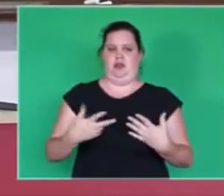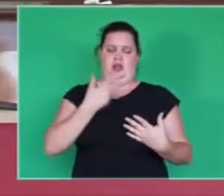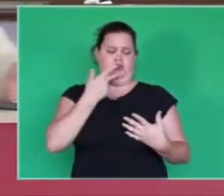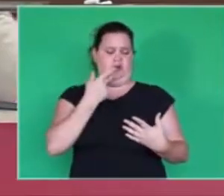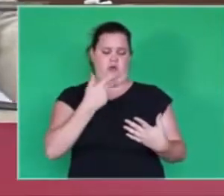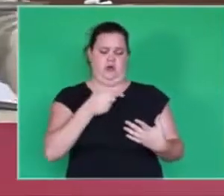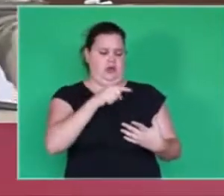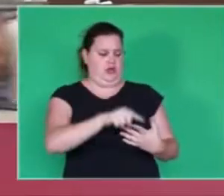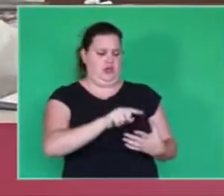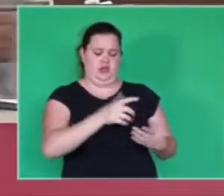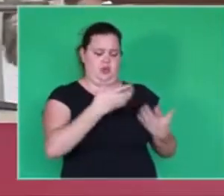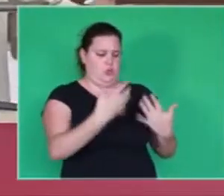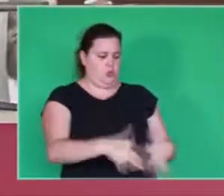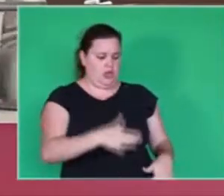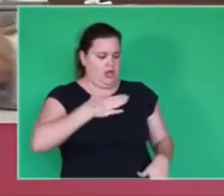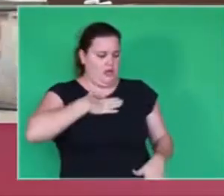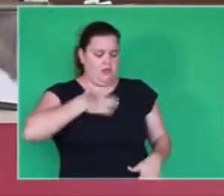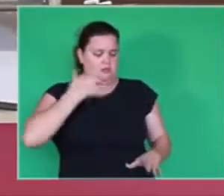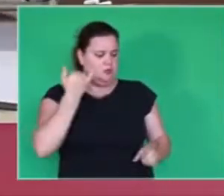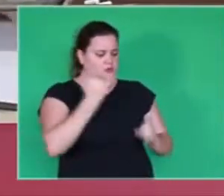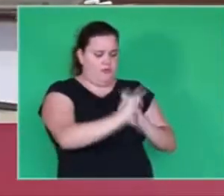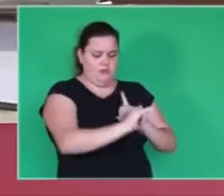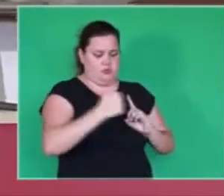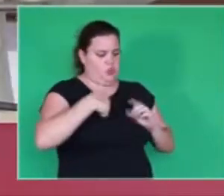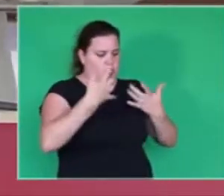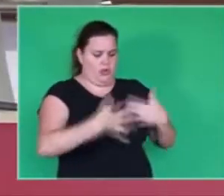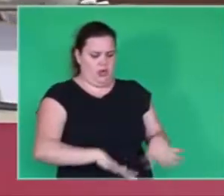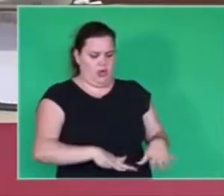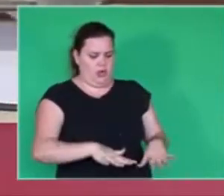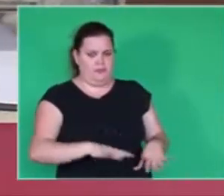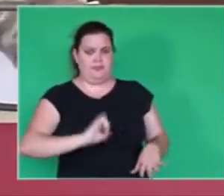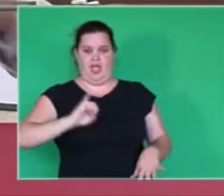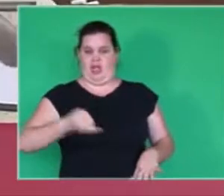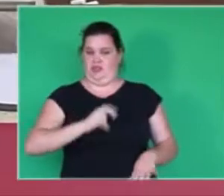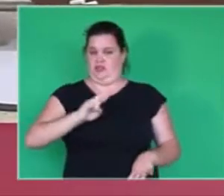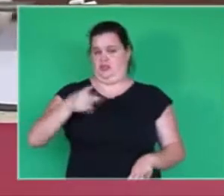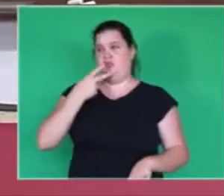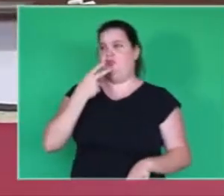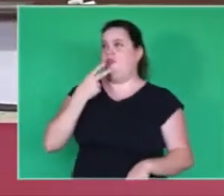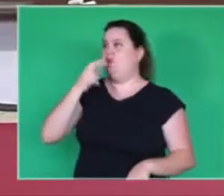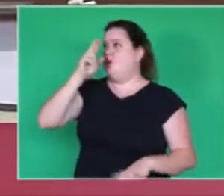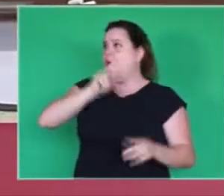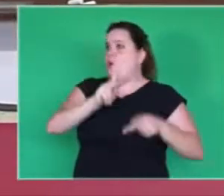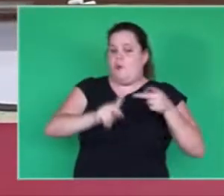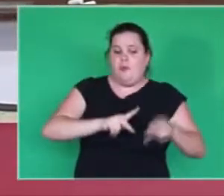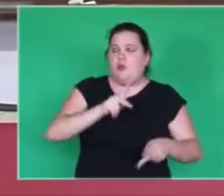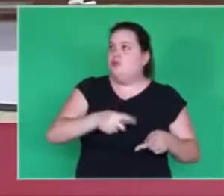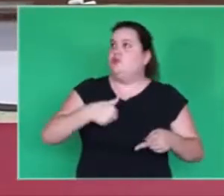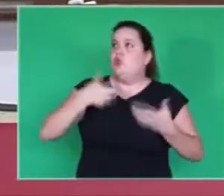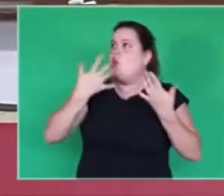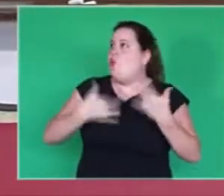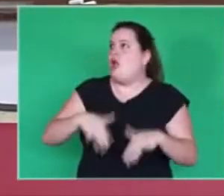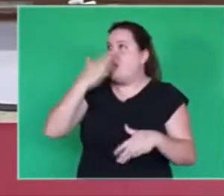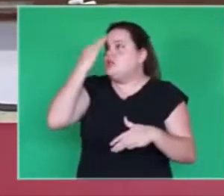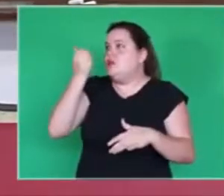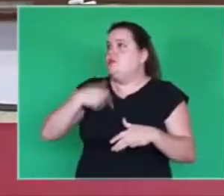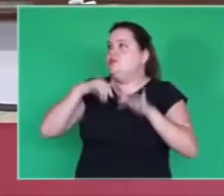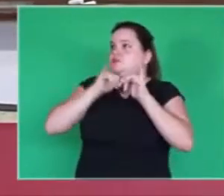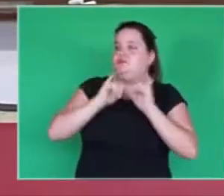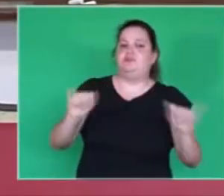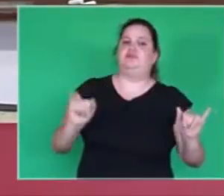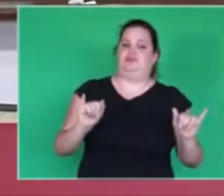people. A people didn't want to hear me. I'm going to die here because of this people. This was